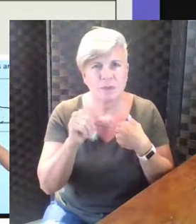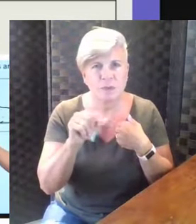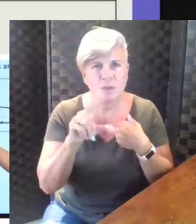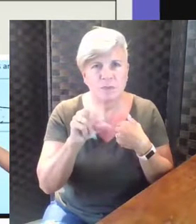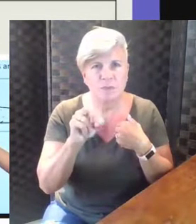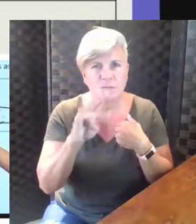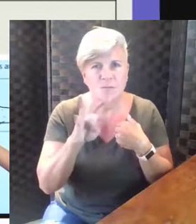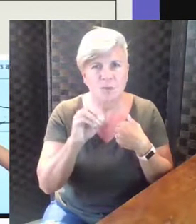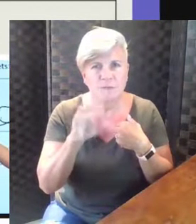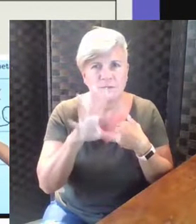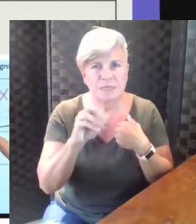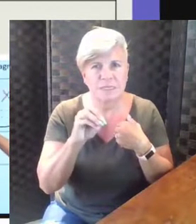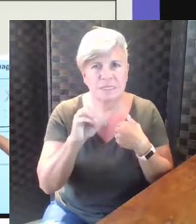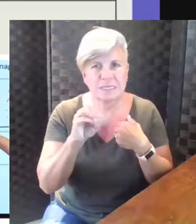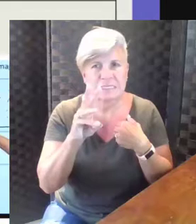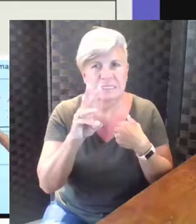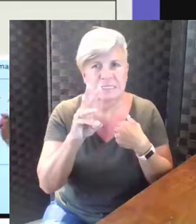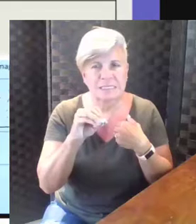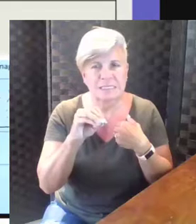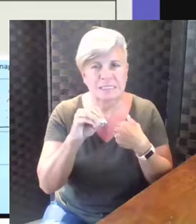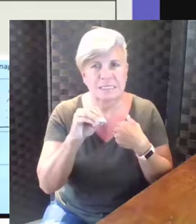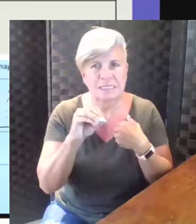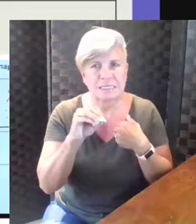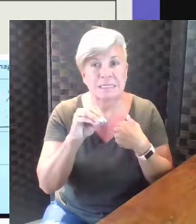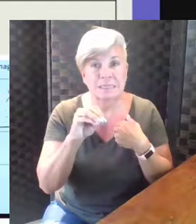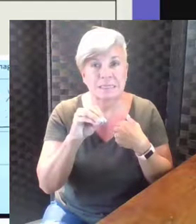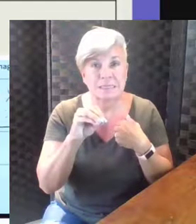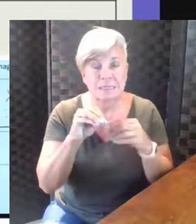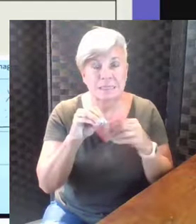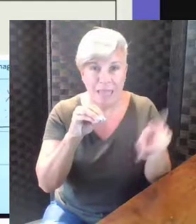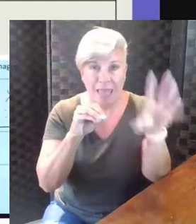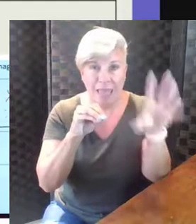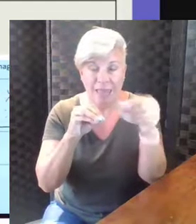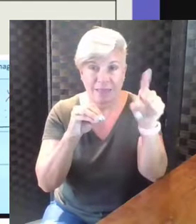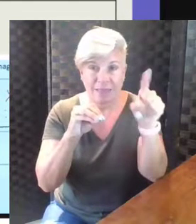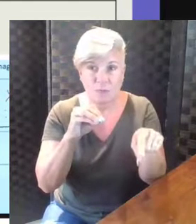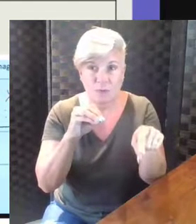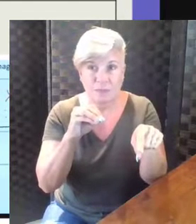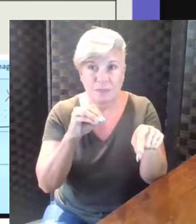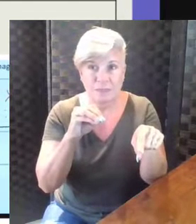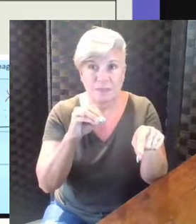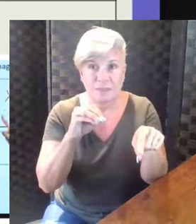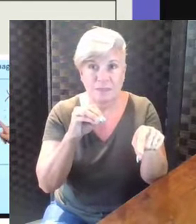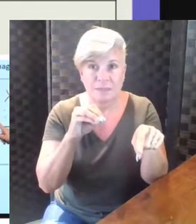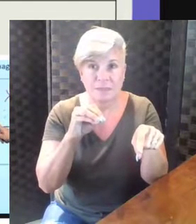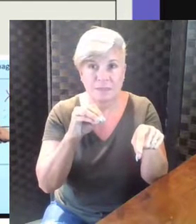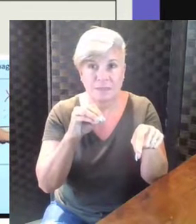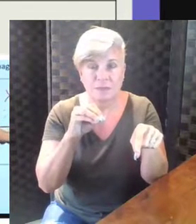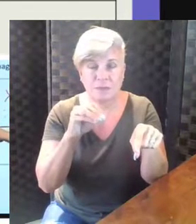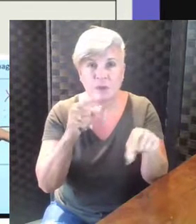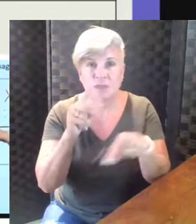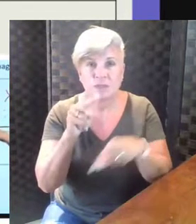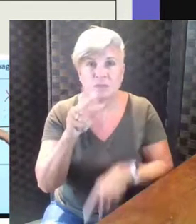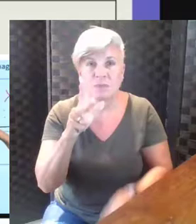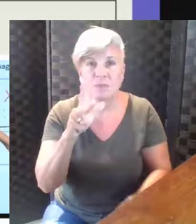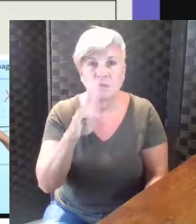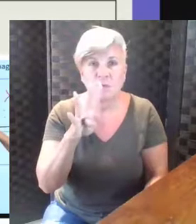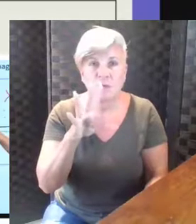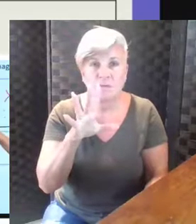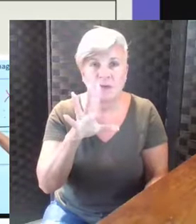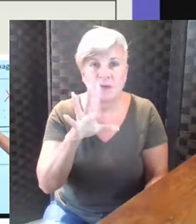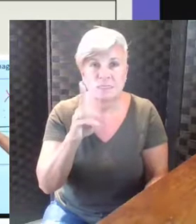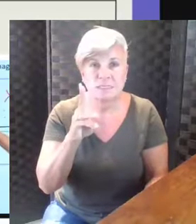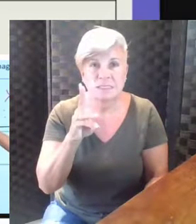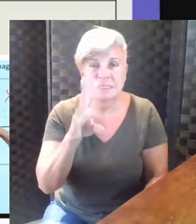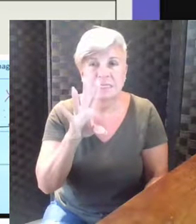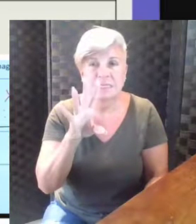20, 30, 40, 50, 60, and we need to count that 10 that we moved over there. So we've got 1, 2, 3,